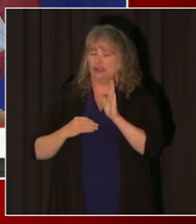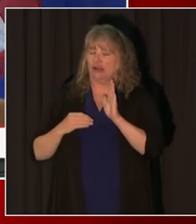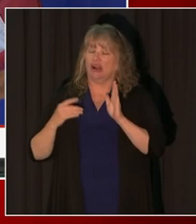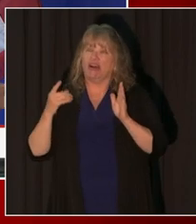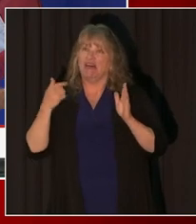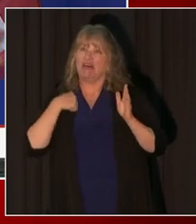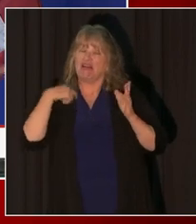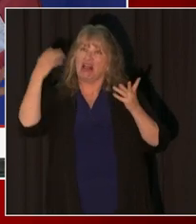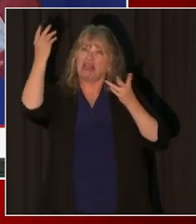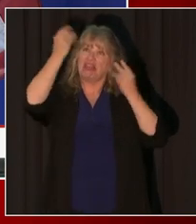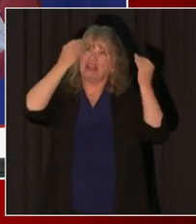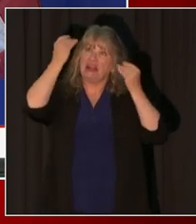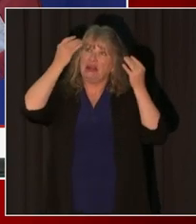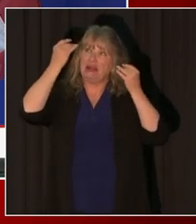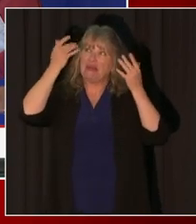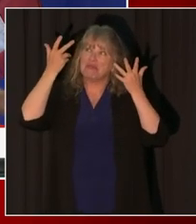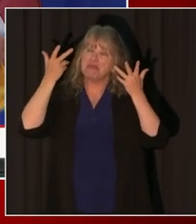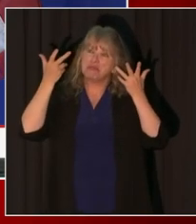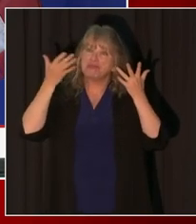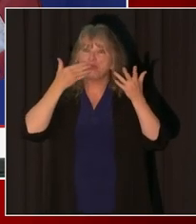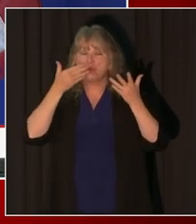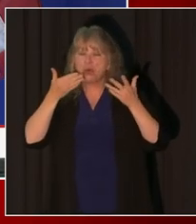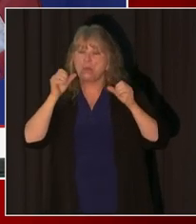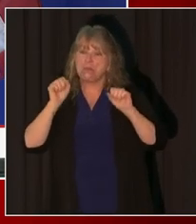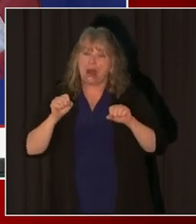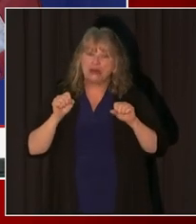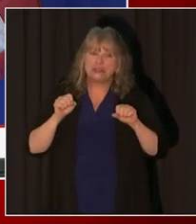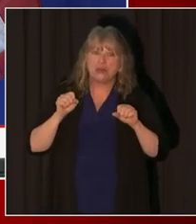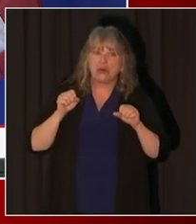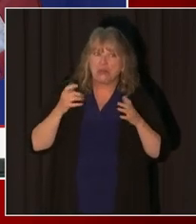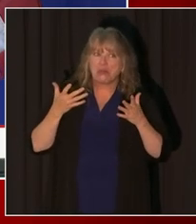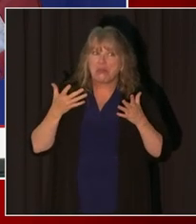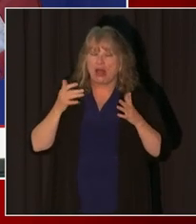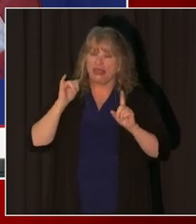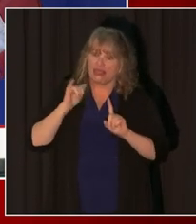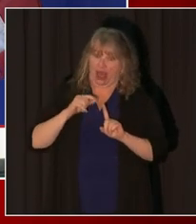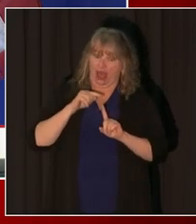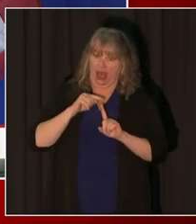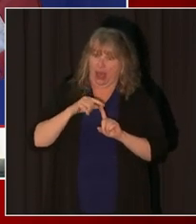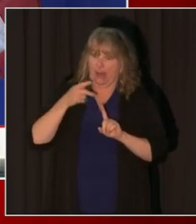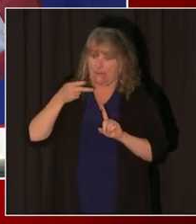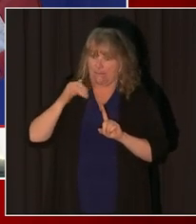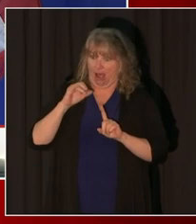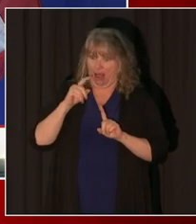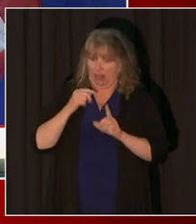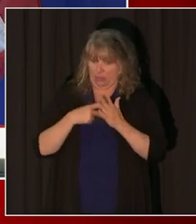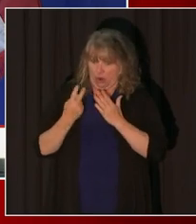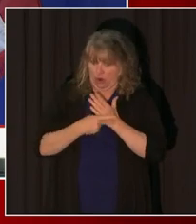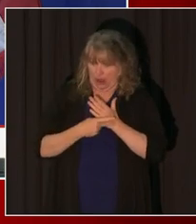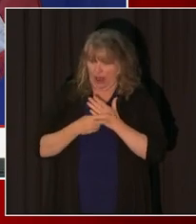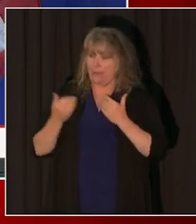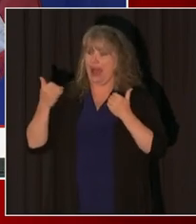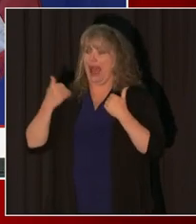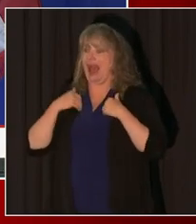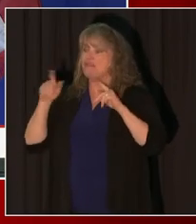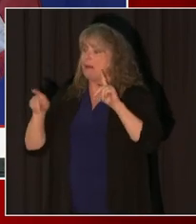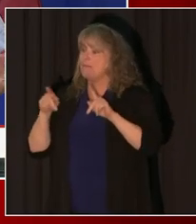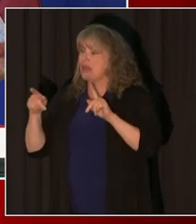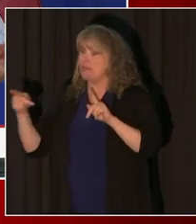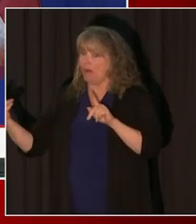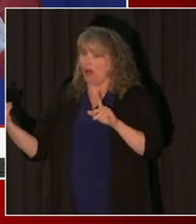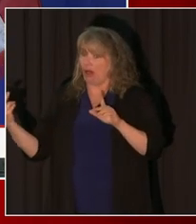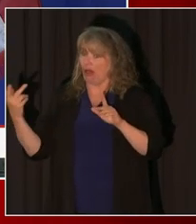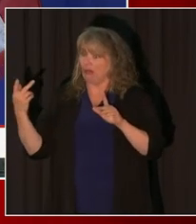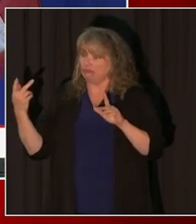loud, it's a good possibility that these pilot participants can report back. Now, if they say none of